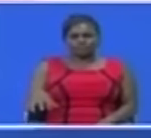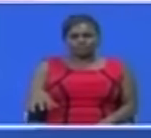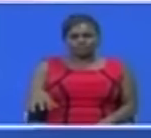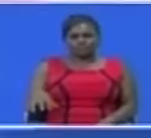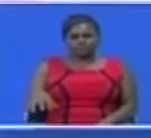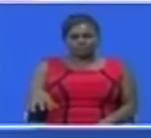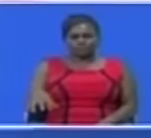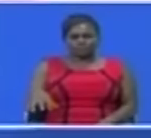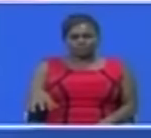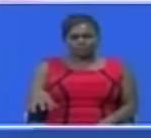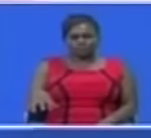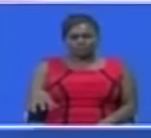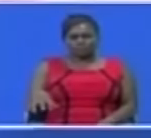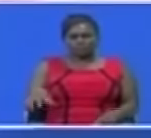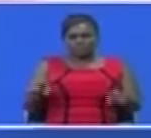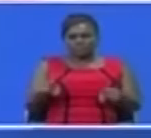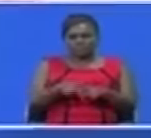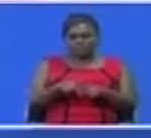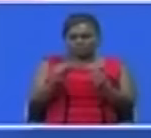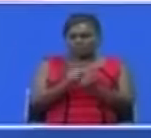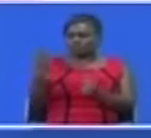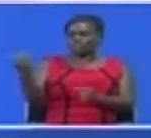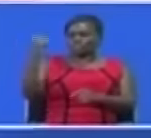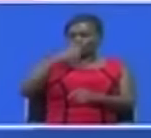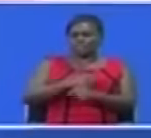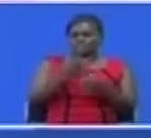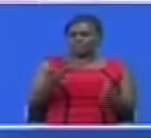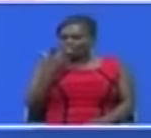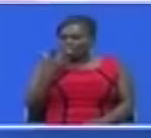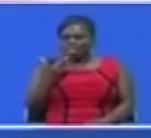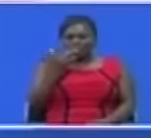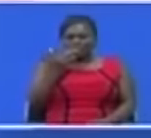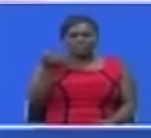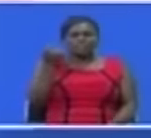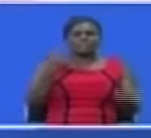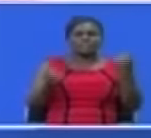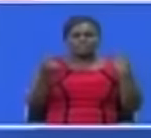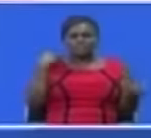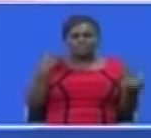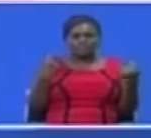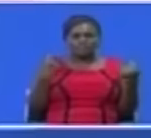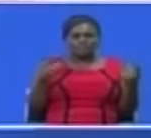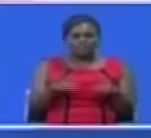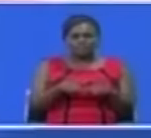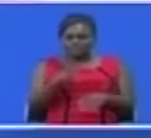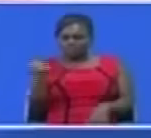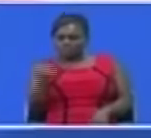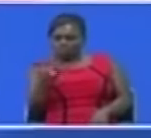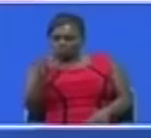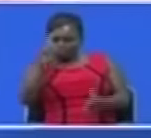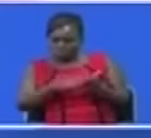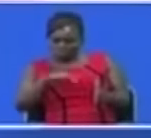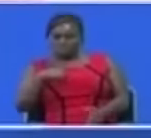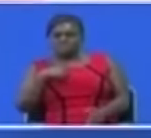2 weeks before the auction. During the 14 days, we have enough time to taste the teas and look for what